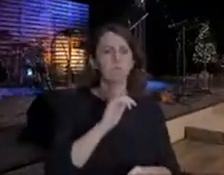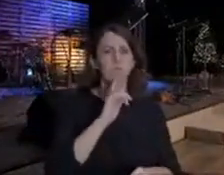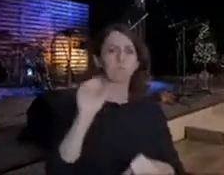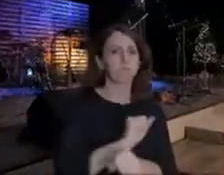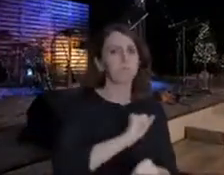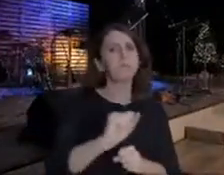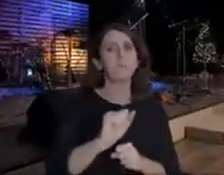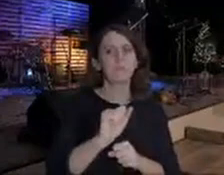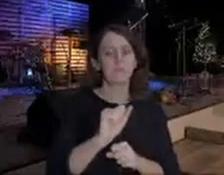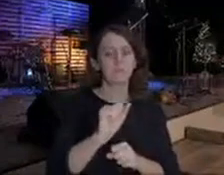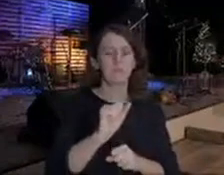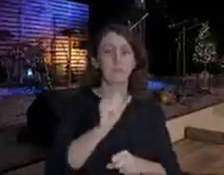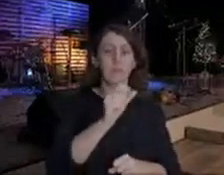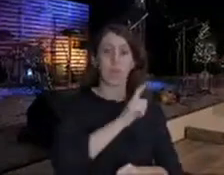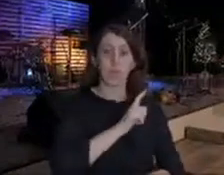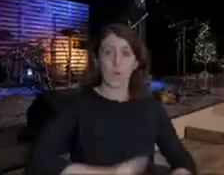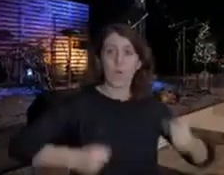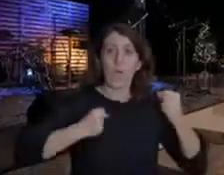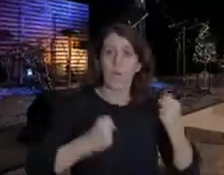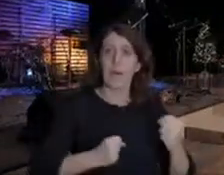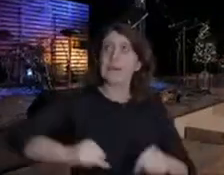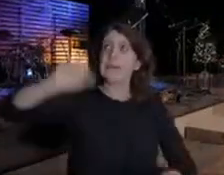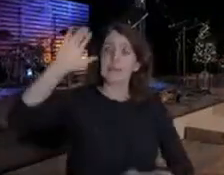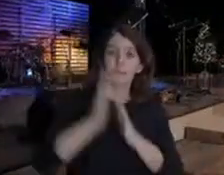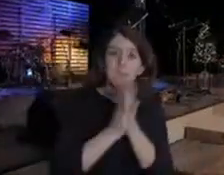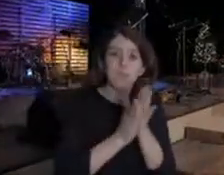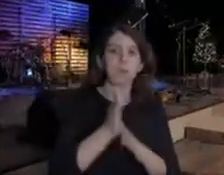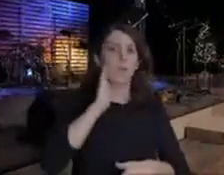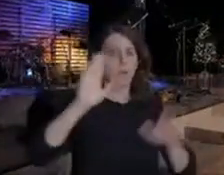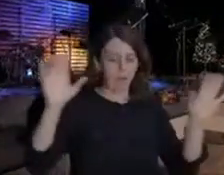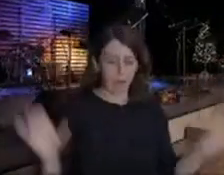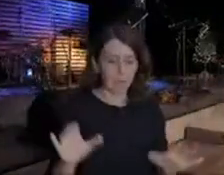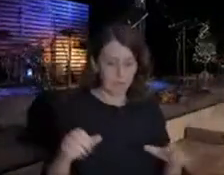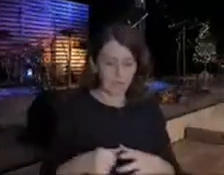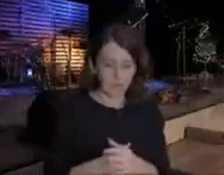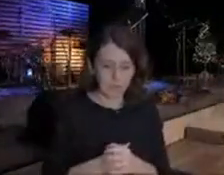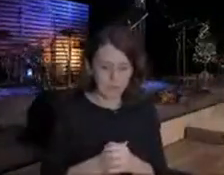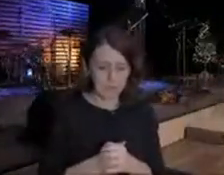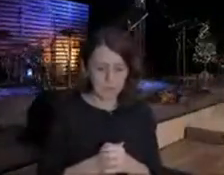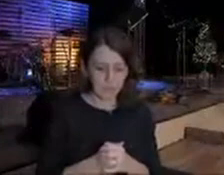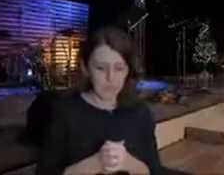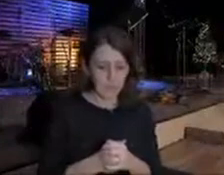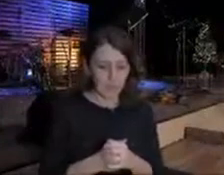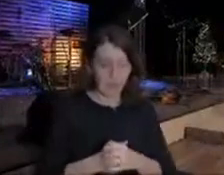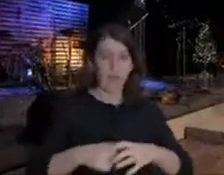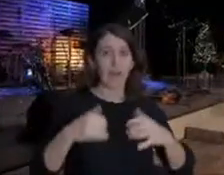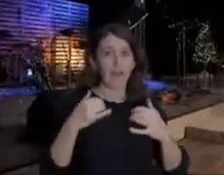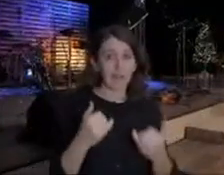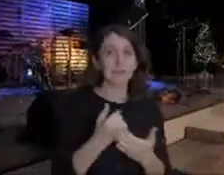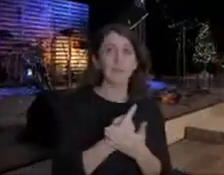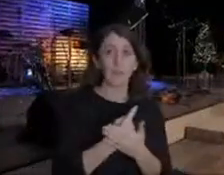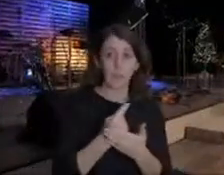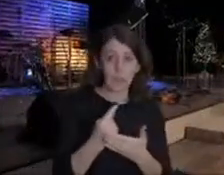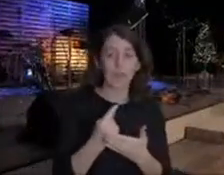than to say the zeal of the Lord Almighty is going to be what's going to accomplish this. So we have this promise. And this week, we aren't actually moving far from